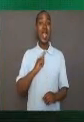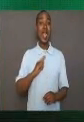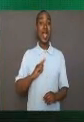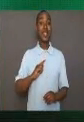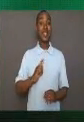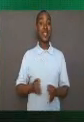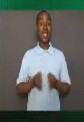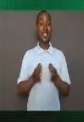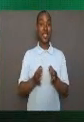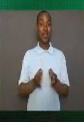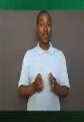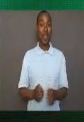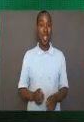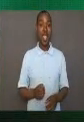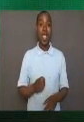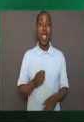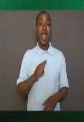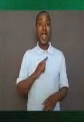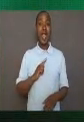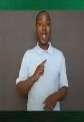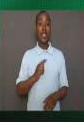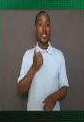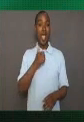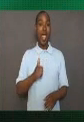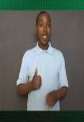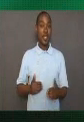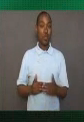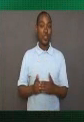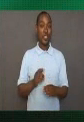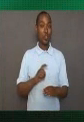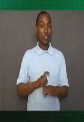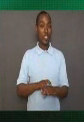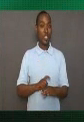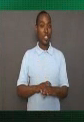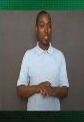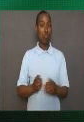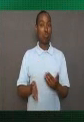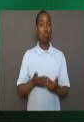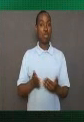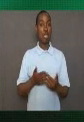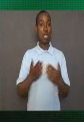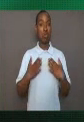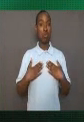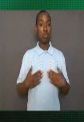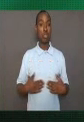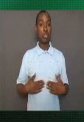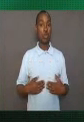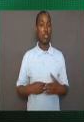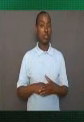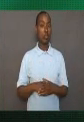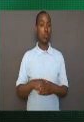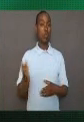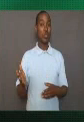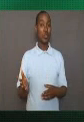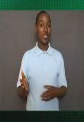Air does enter the gut and simply comes out of the body in the form of a